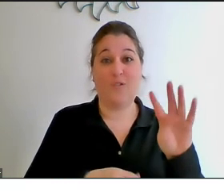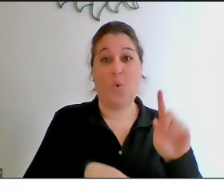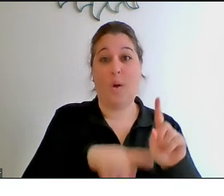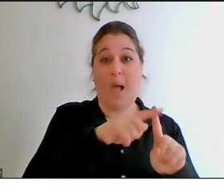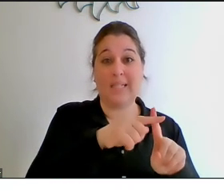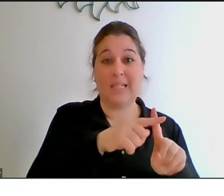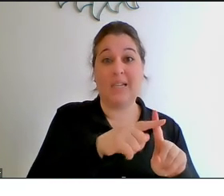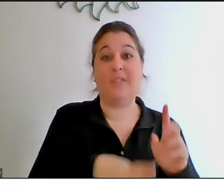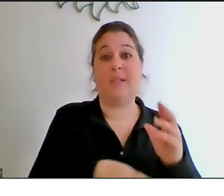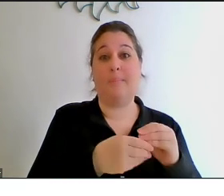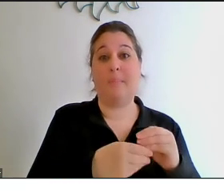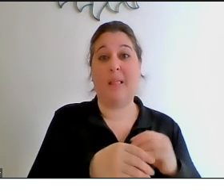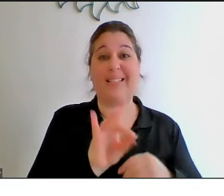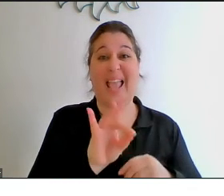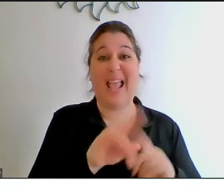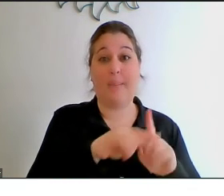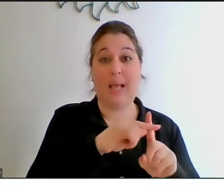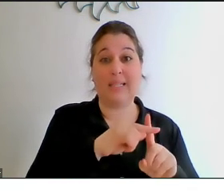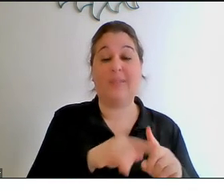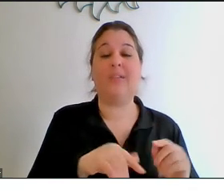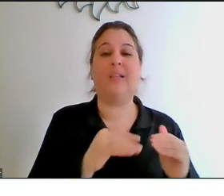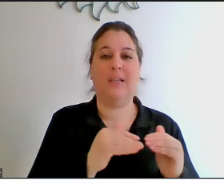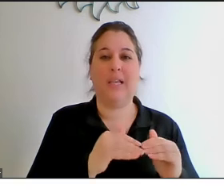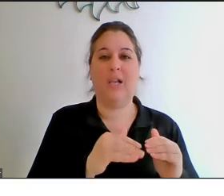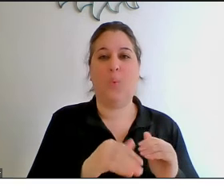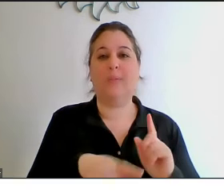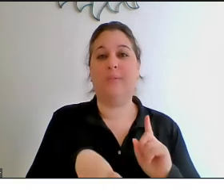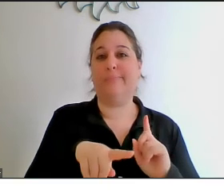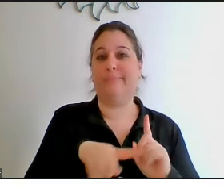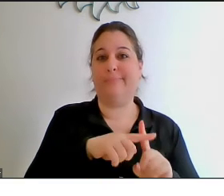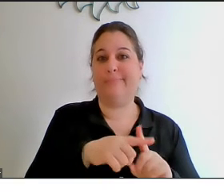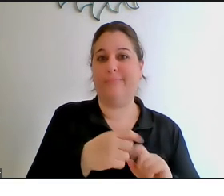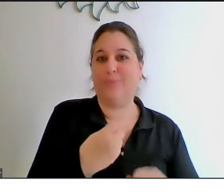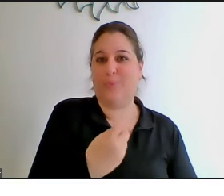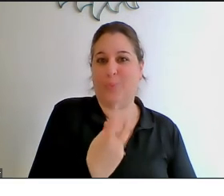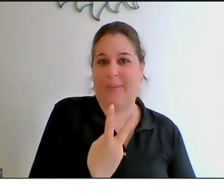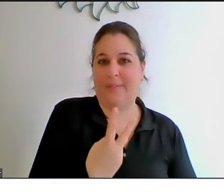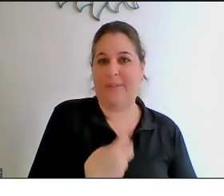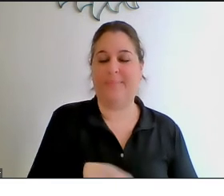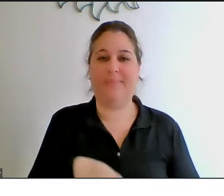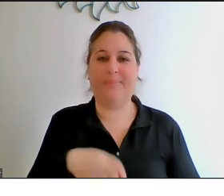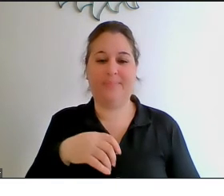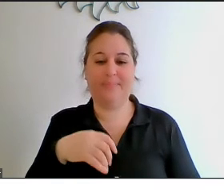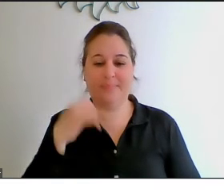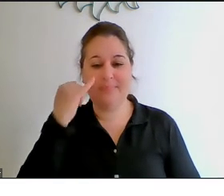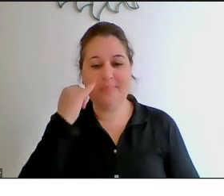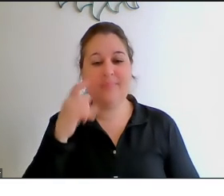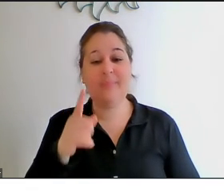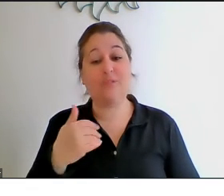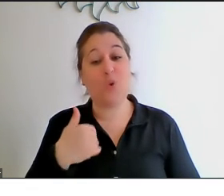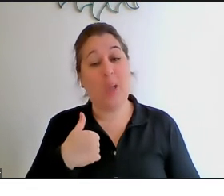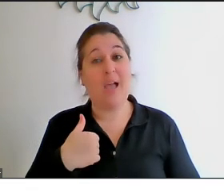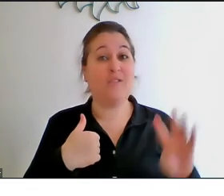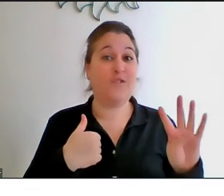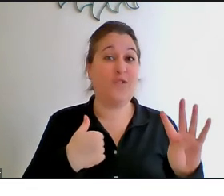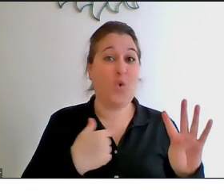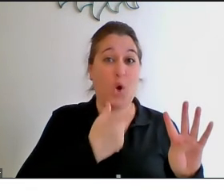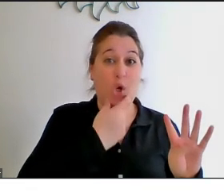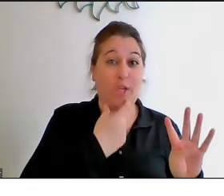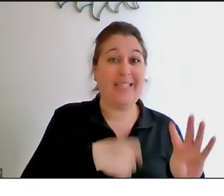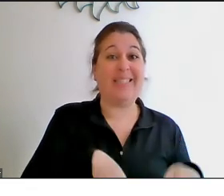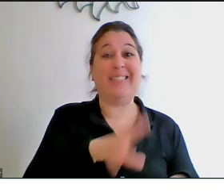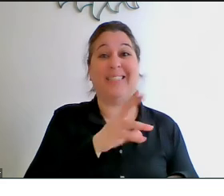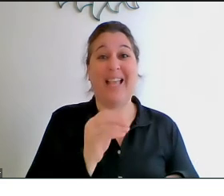positives, that makes 12 positives. If you had 4 cookies and you're adding 8 cookies, how many cookies do you have